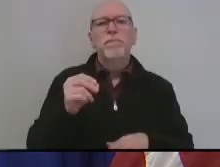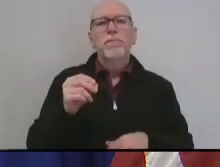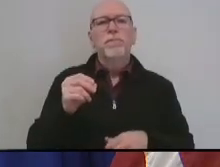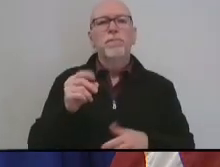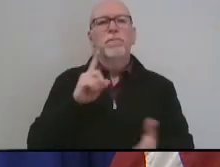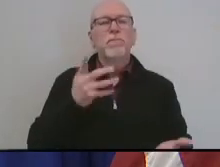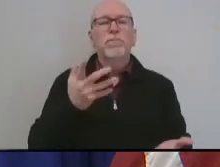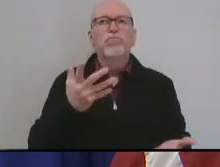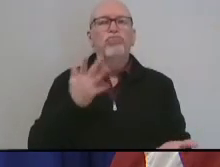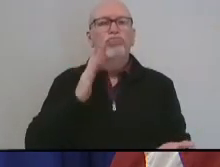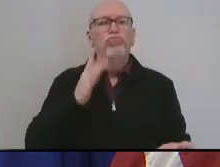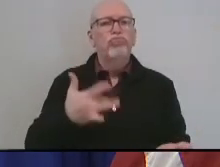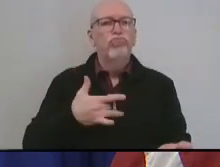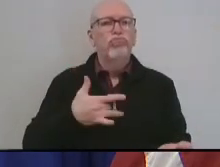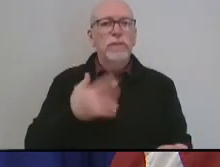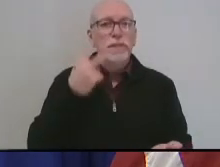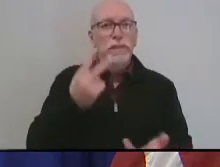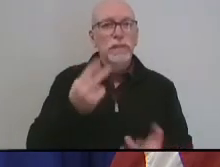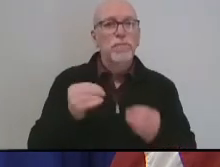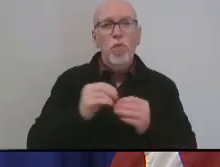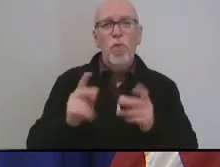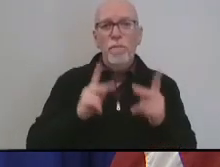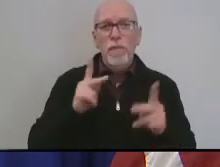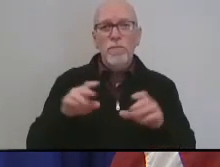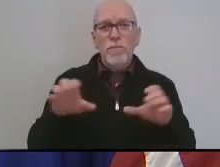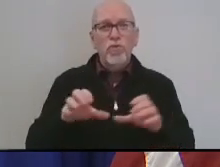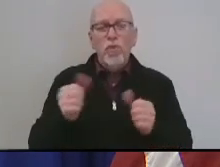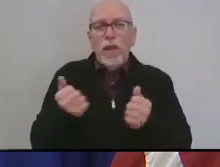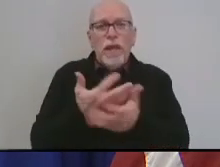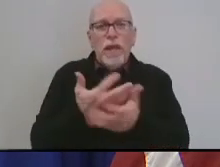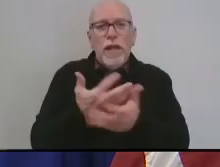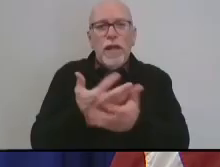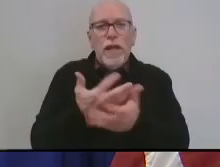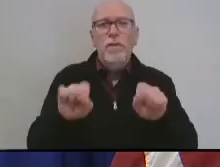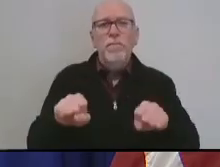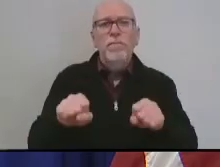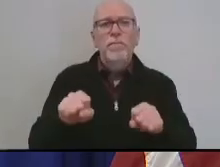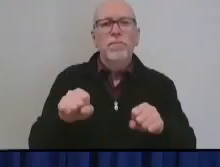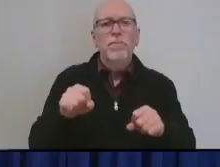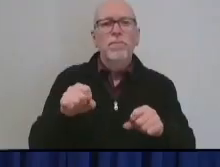more people doing all they can to do their part to slow the spread.